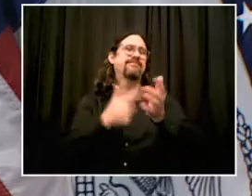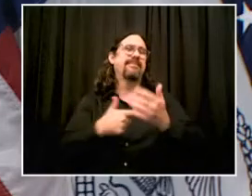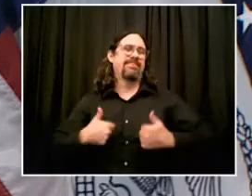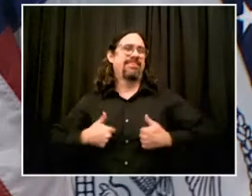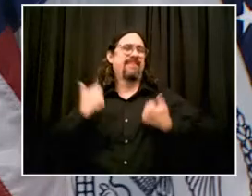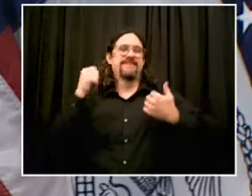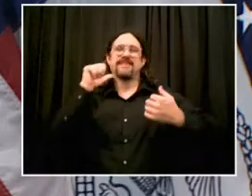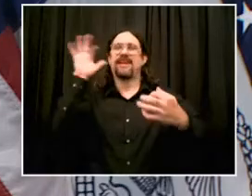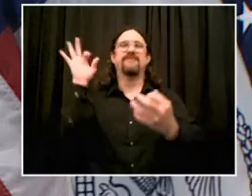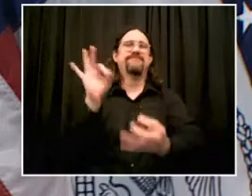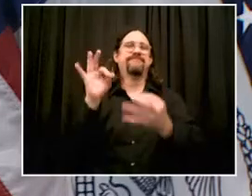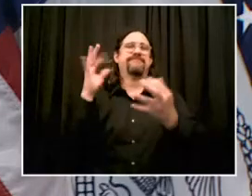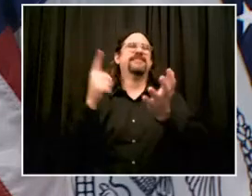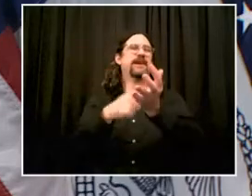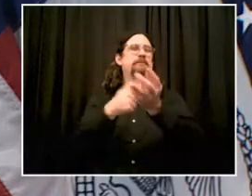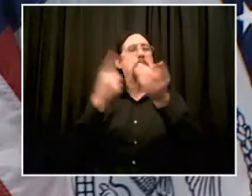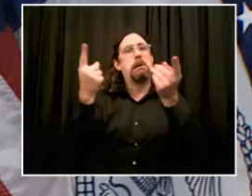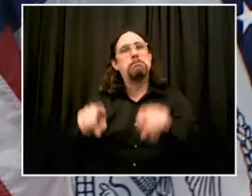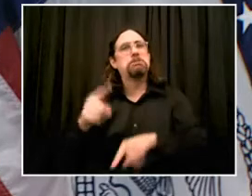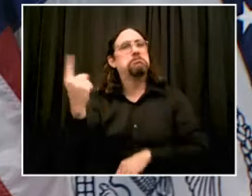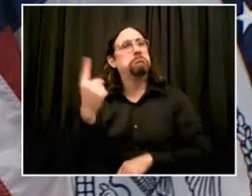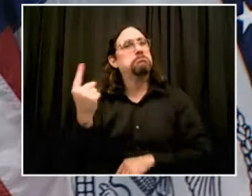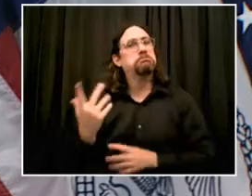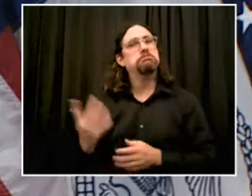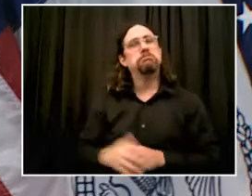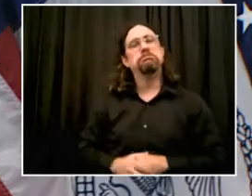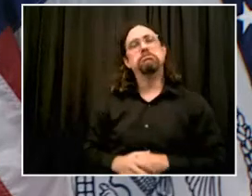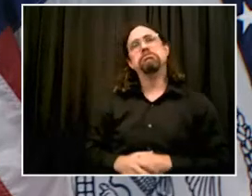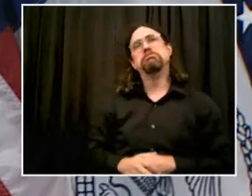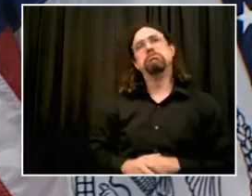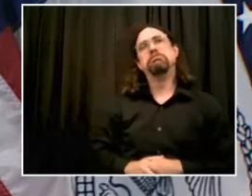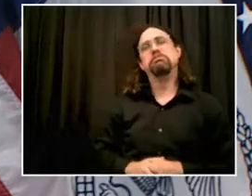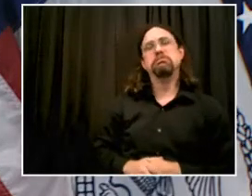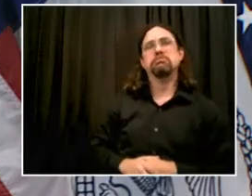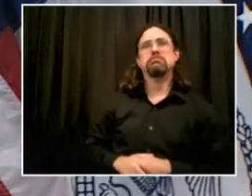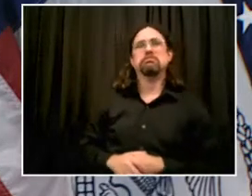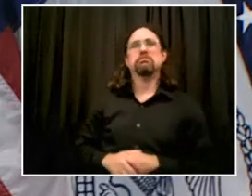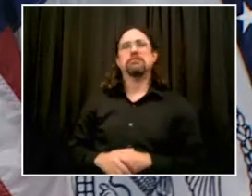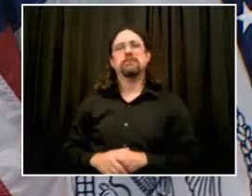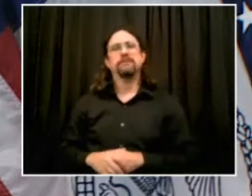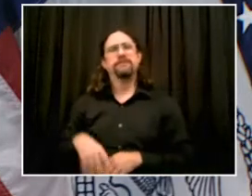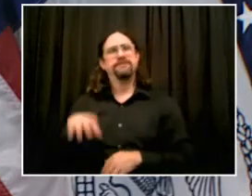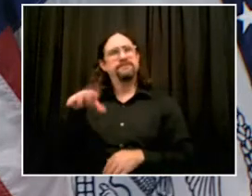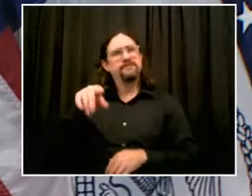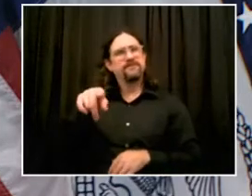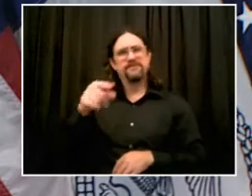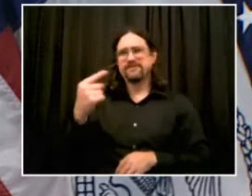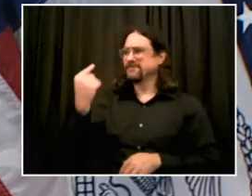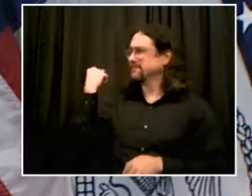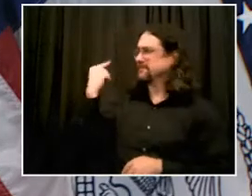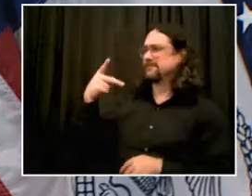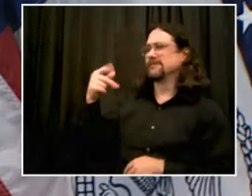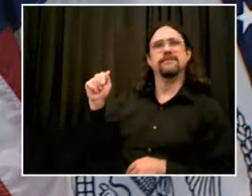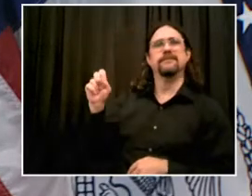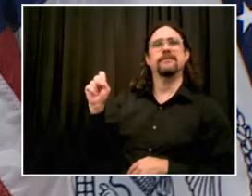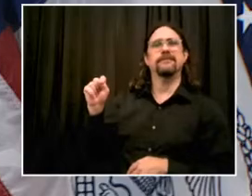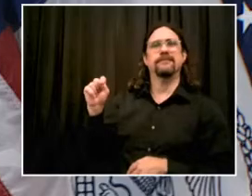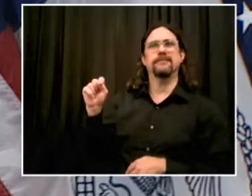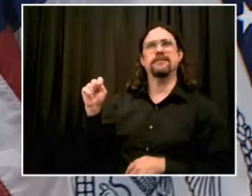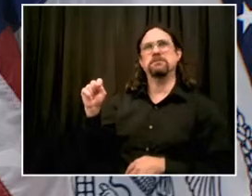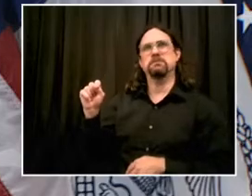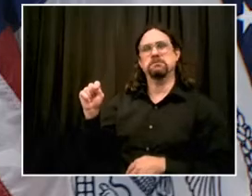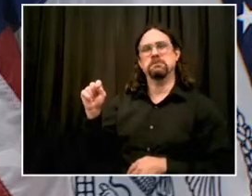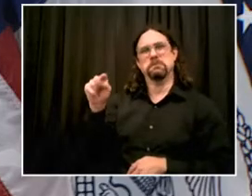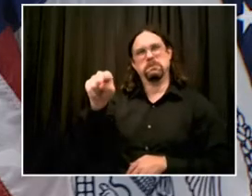level low. They want us to keep moving forward with our restart. And whoever's going to get that job done, that's what they need. And I know that's